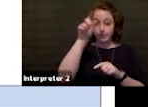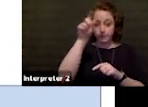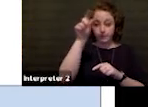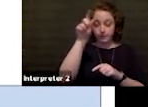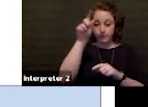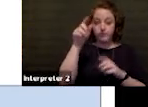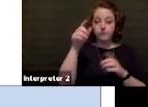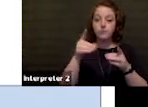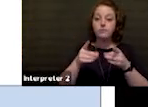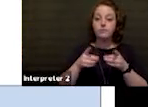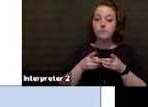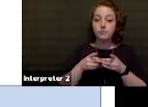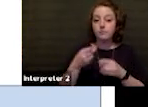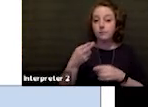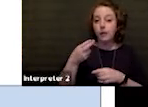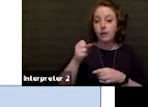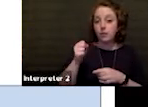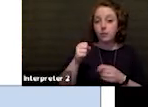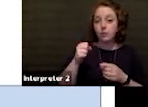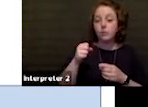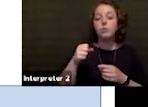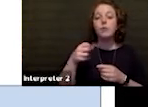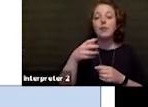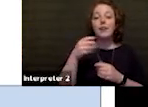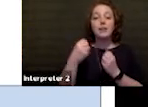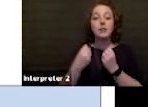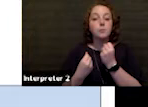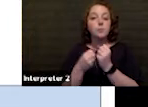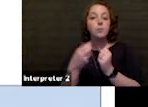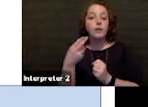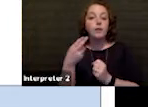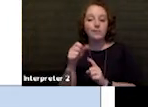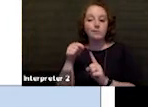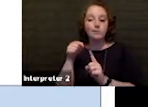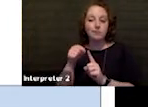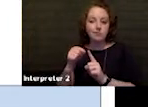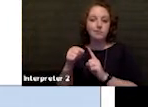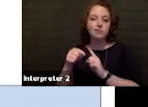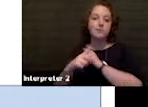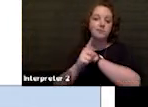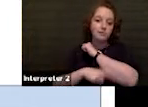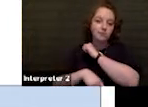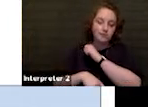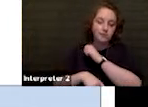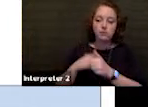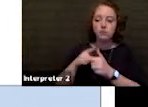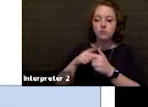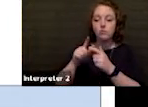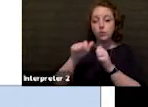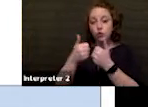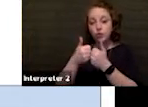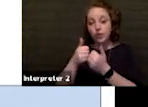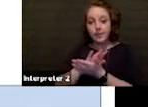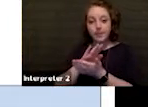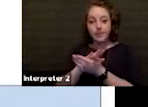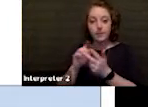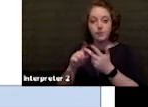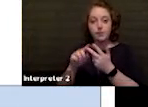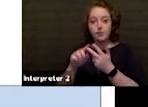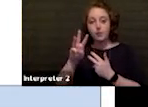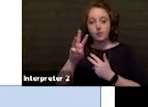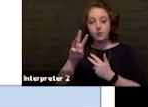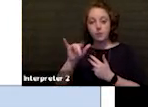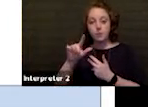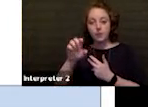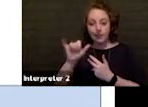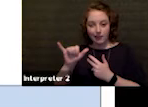high schools and support high schools. That's your detention center, your challenge academy, your Wiley. And then in the gold bar,